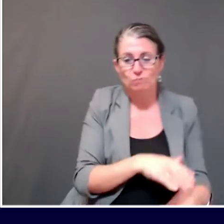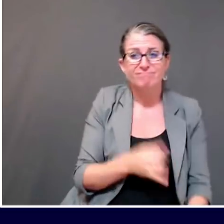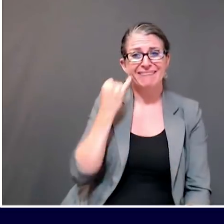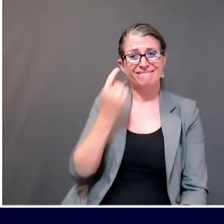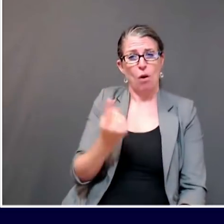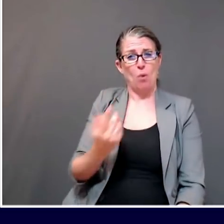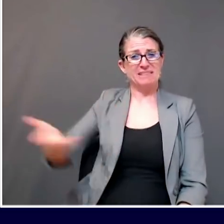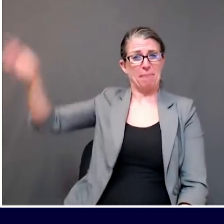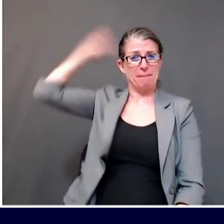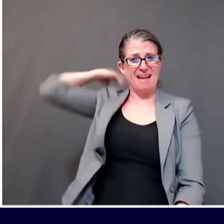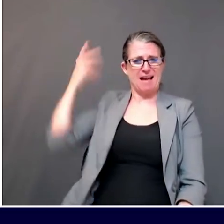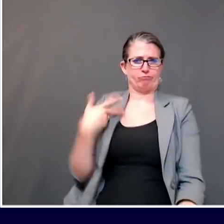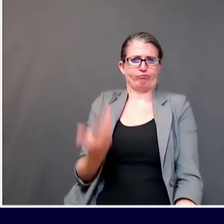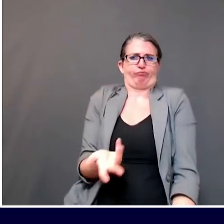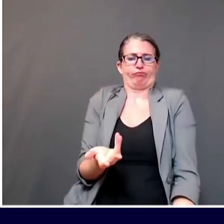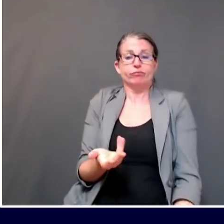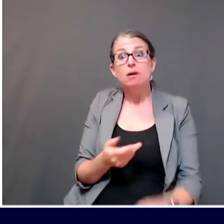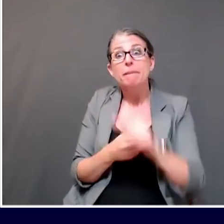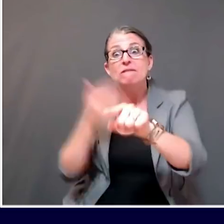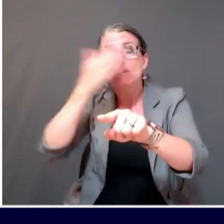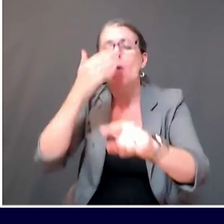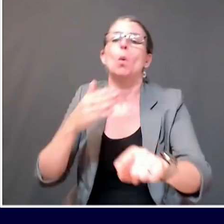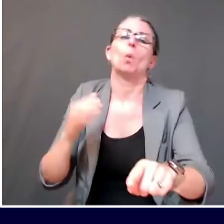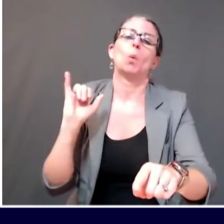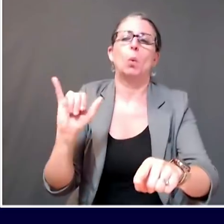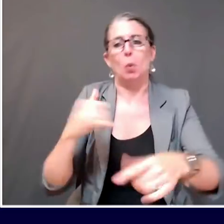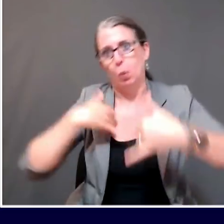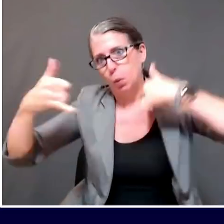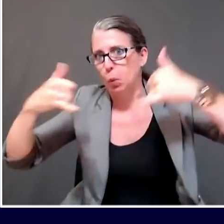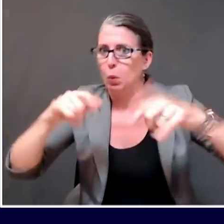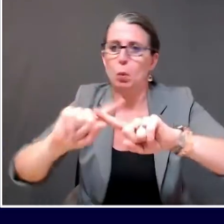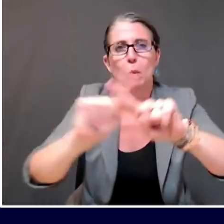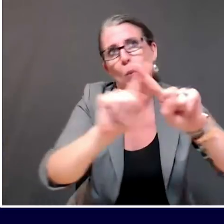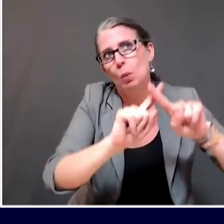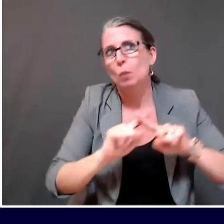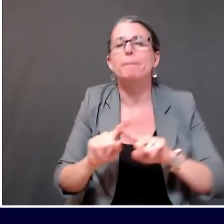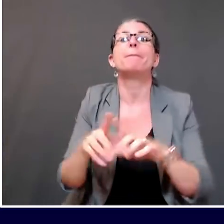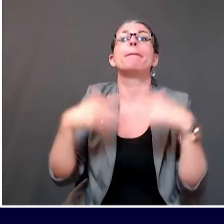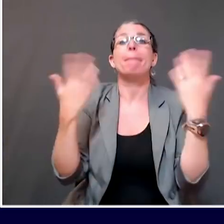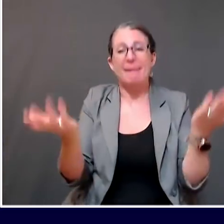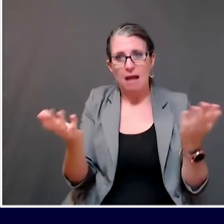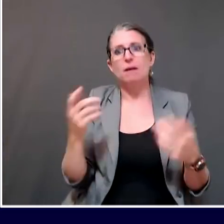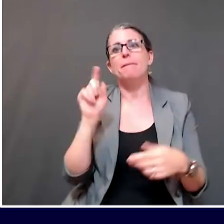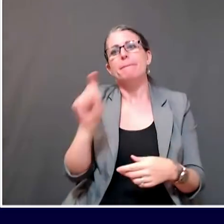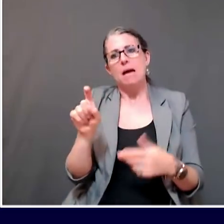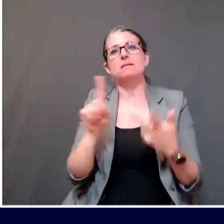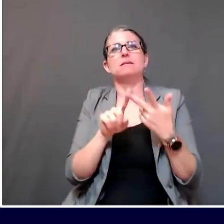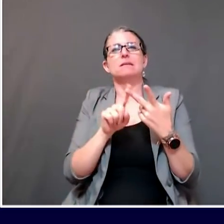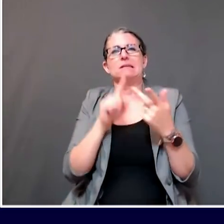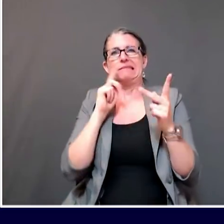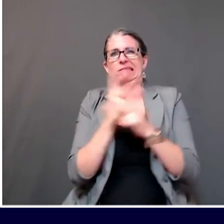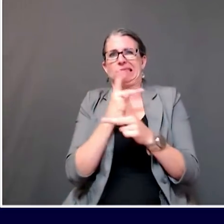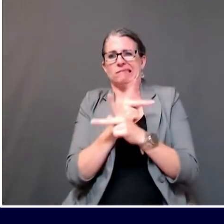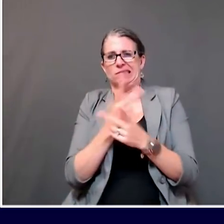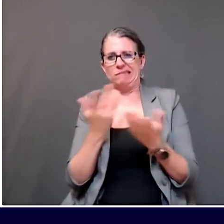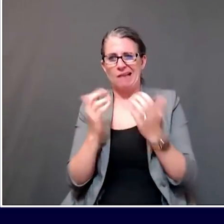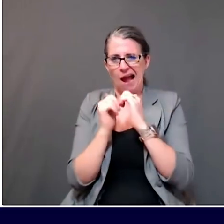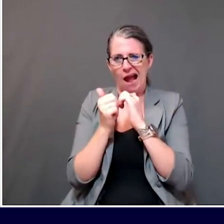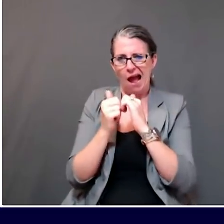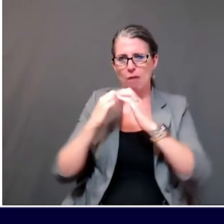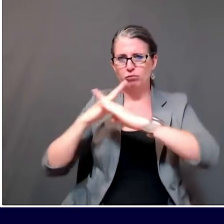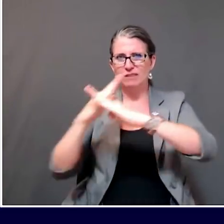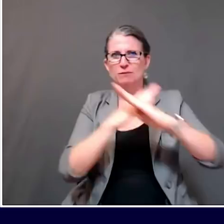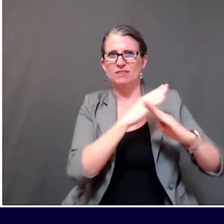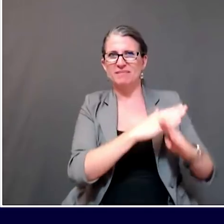prevent other staff as well as shoppers from getting infected going forward. Again, we just opened this outbreak investigation